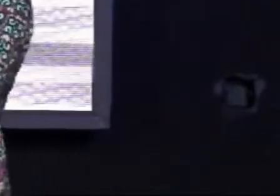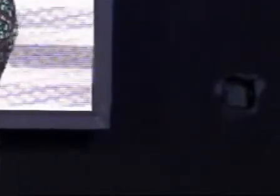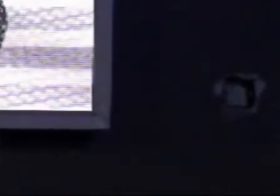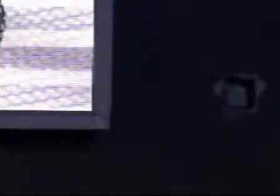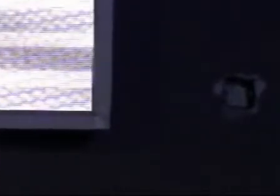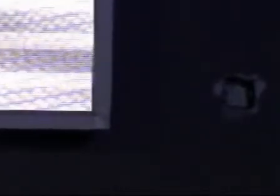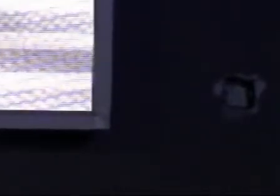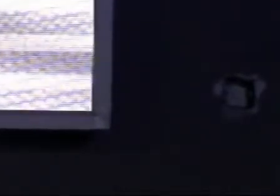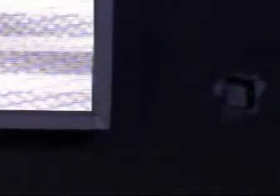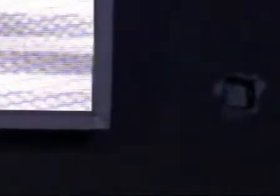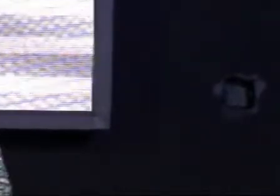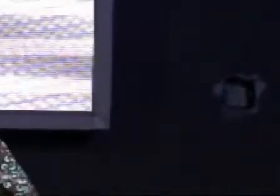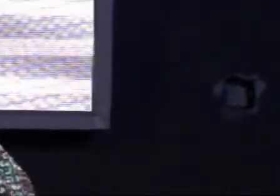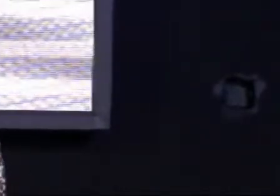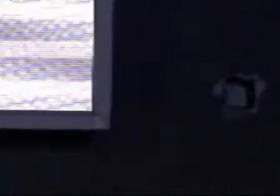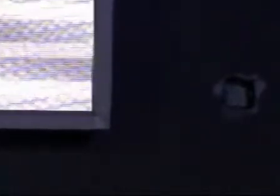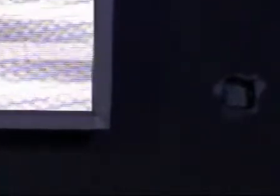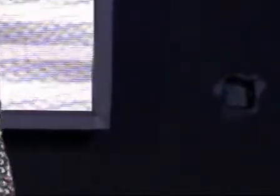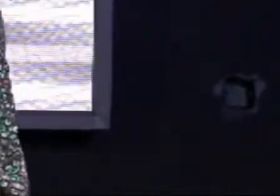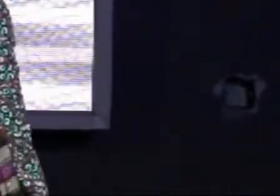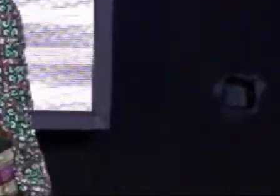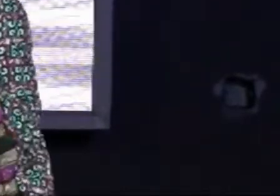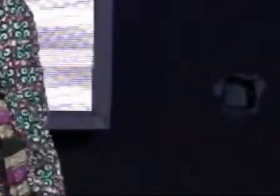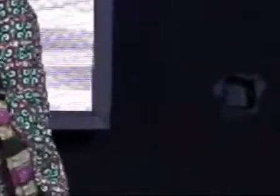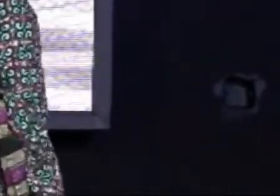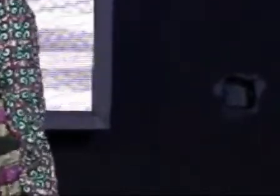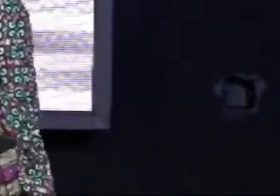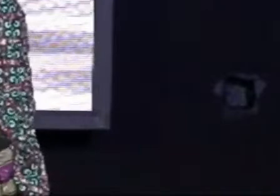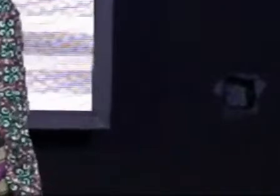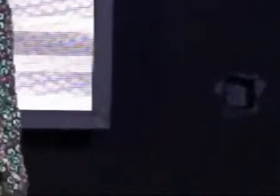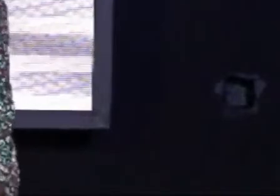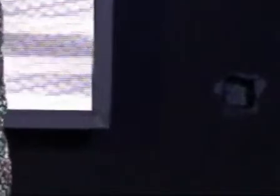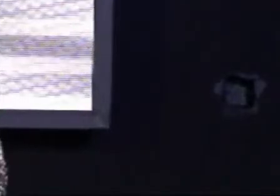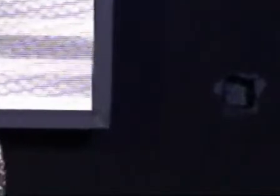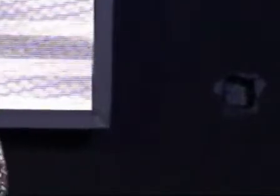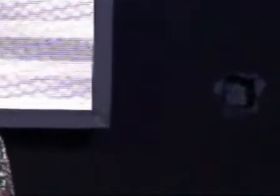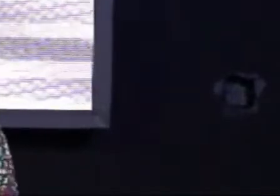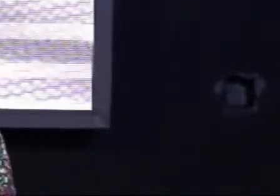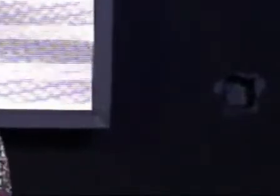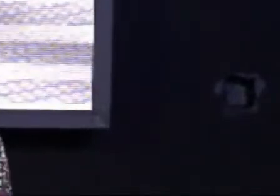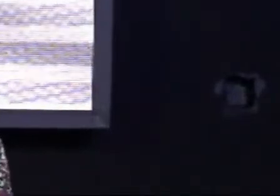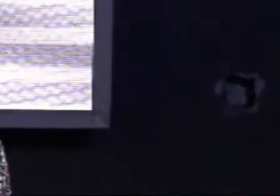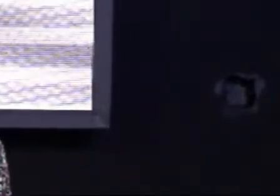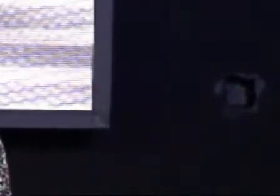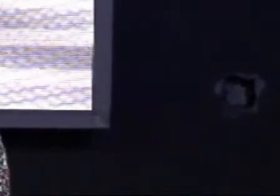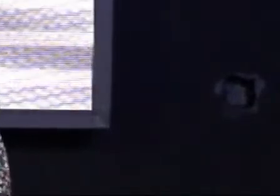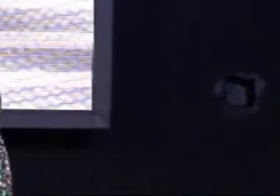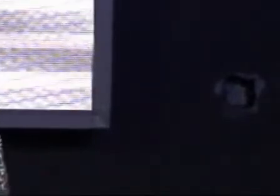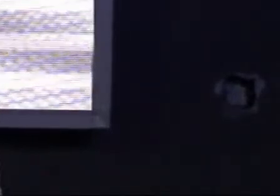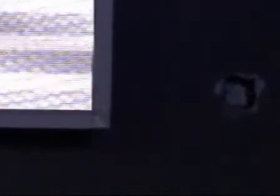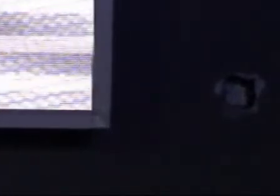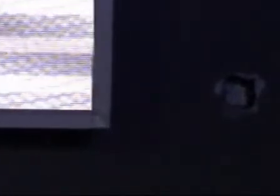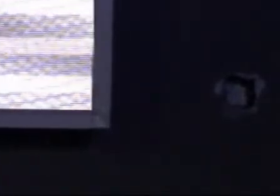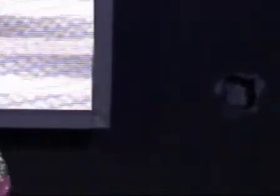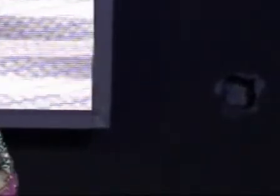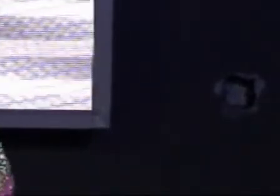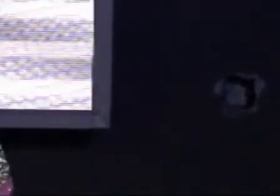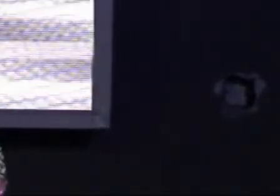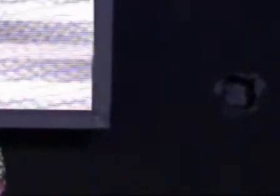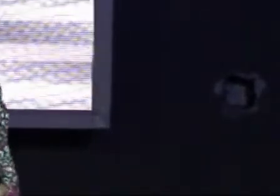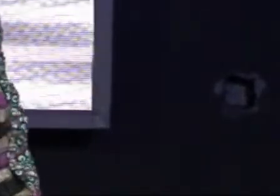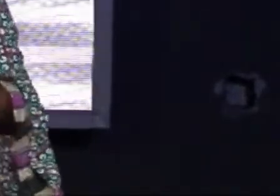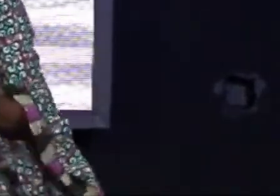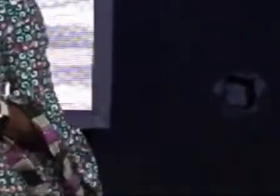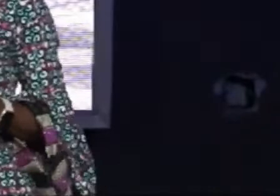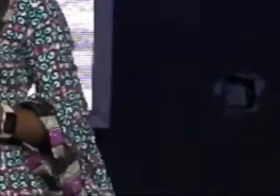I talked about very little industry academic interaction. So you are a professor, you've never been on a site,